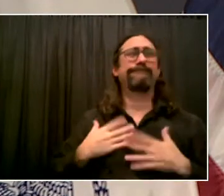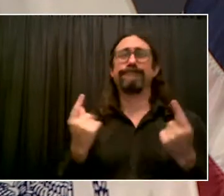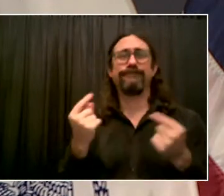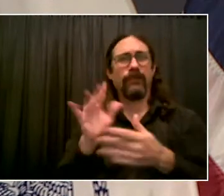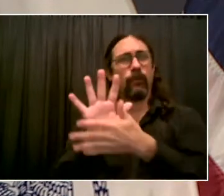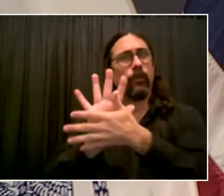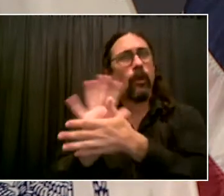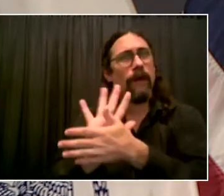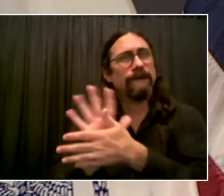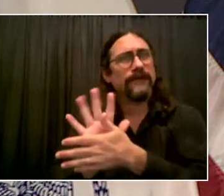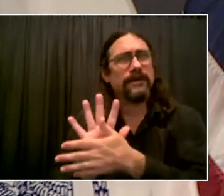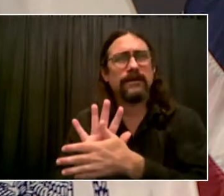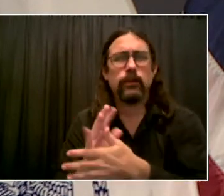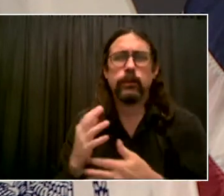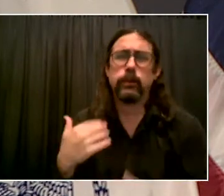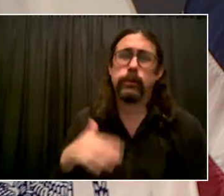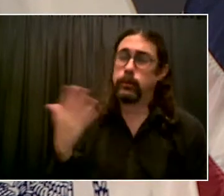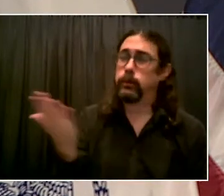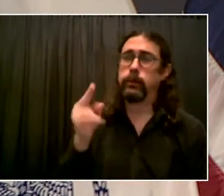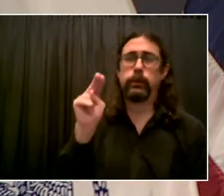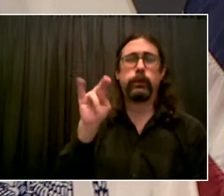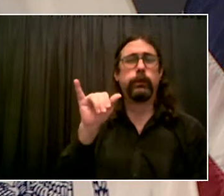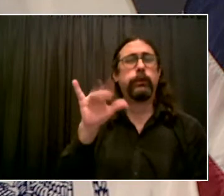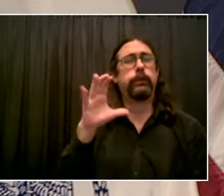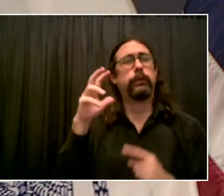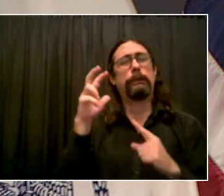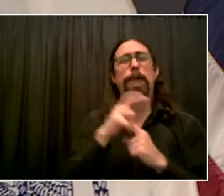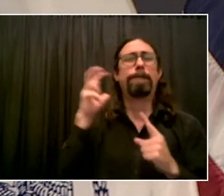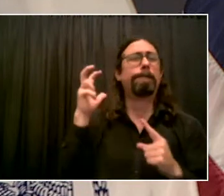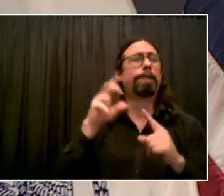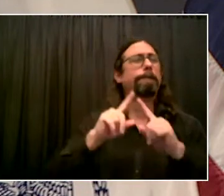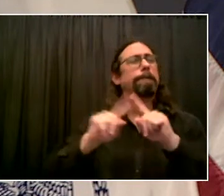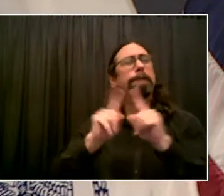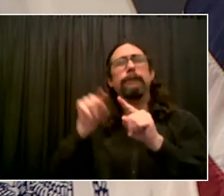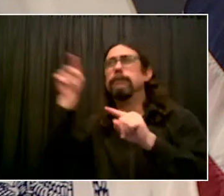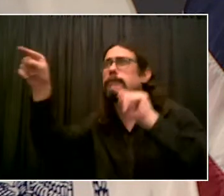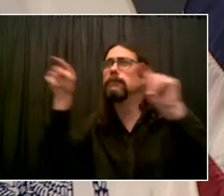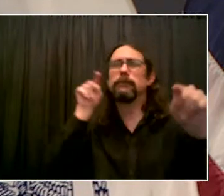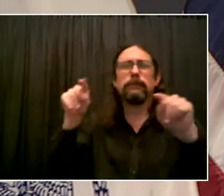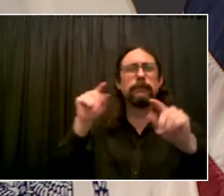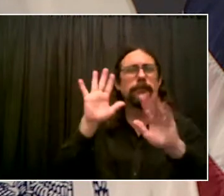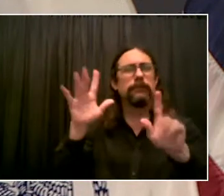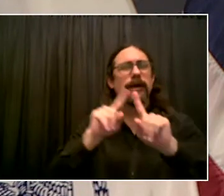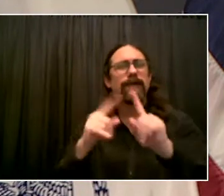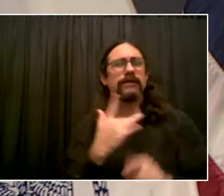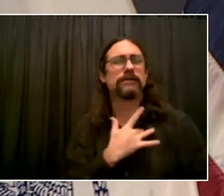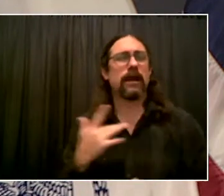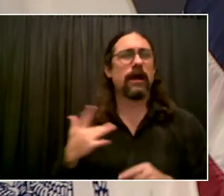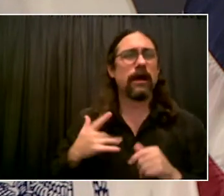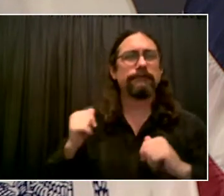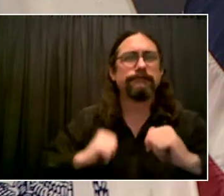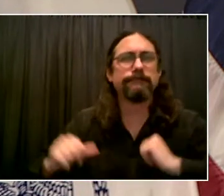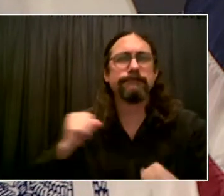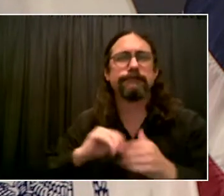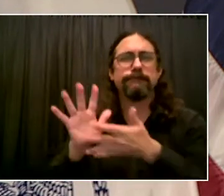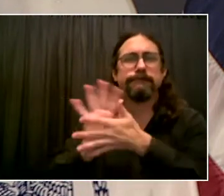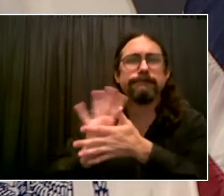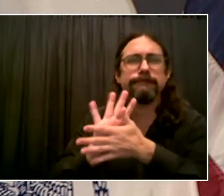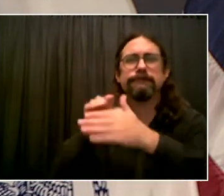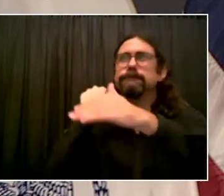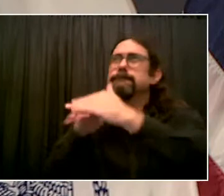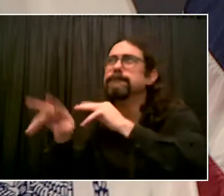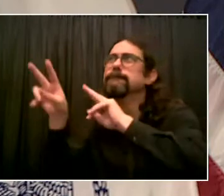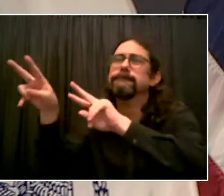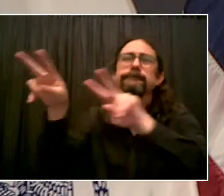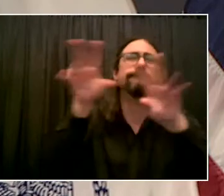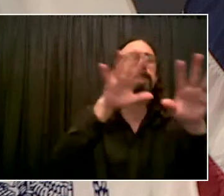makes New York City great. We want to encourage people, go back to the theaters, great movies coming out now, experience the movies in